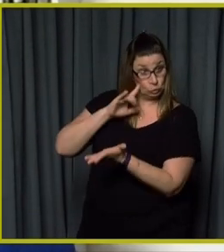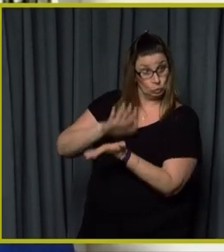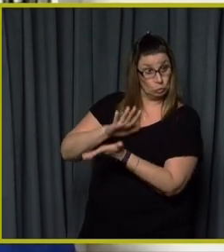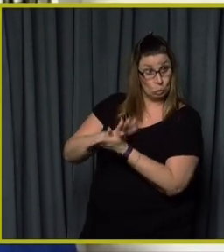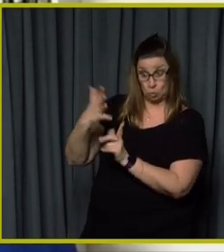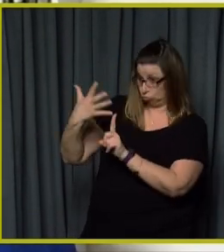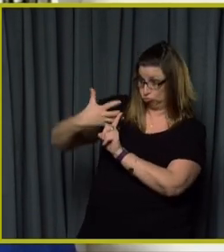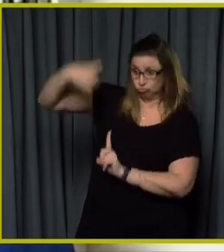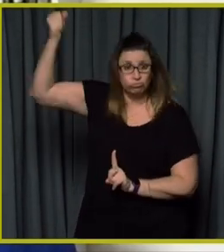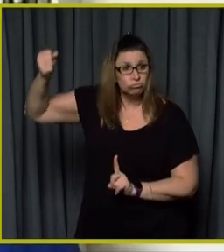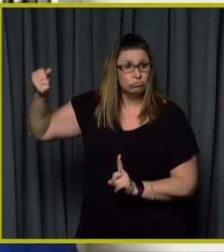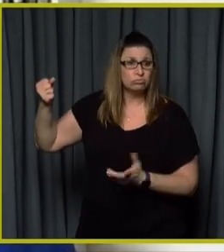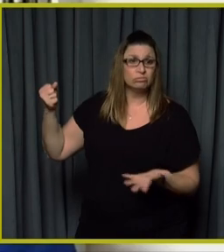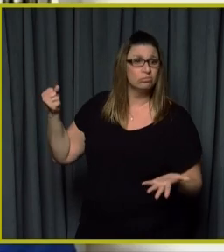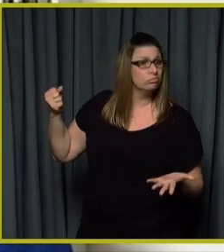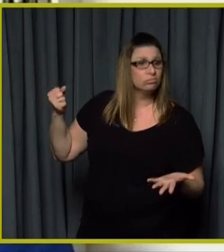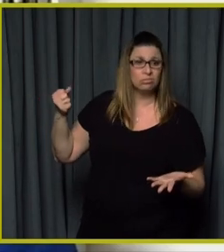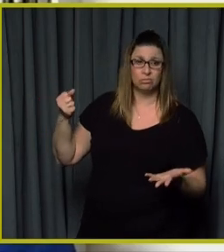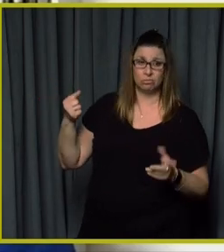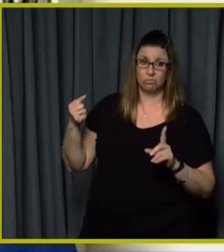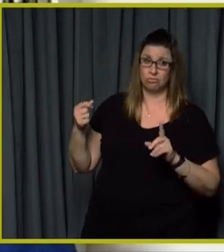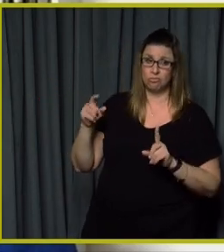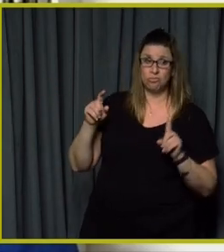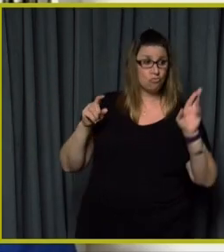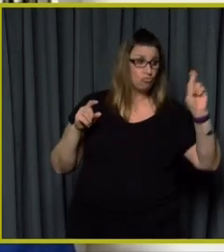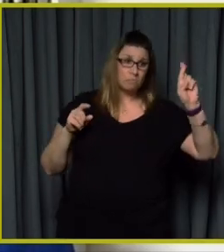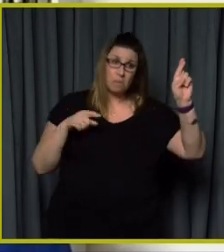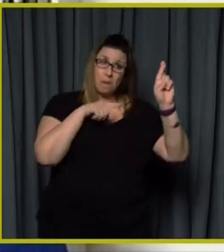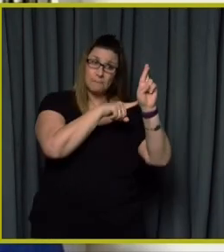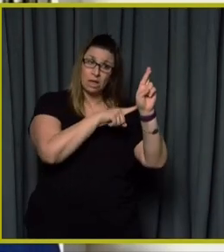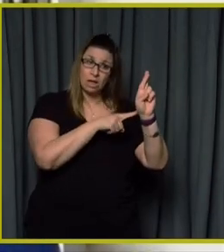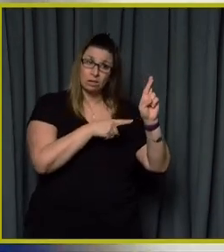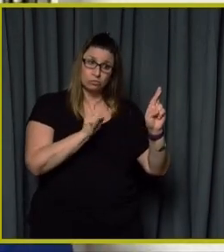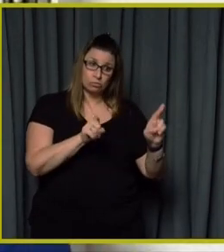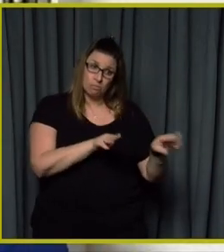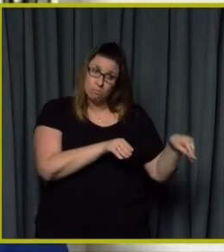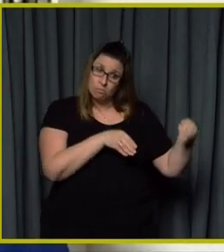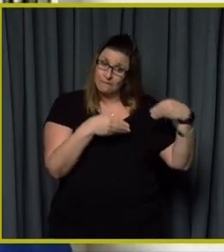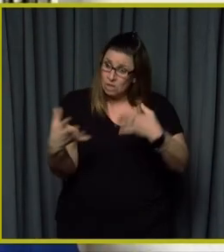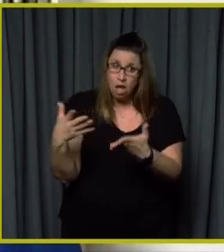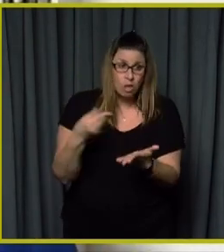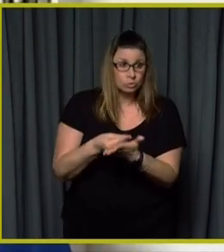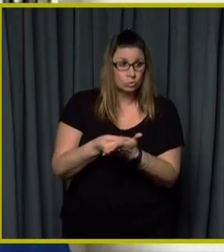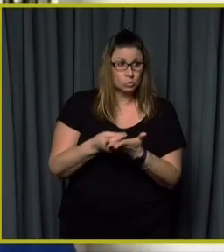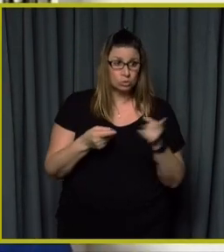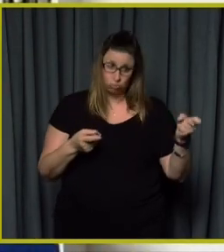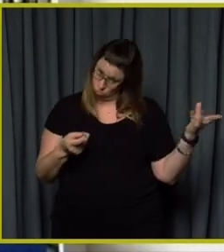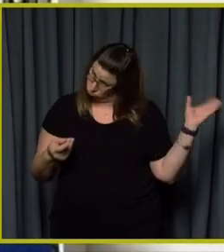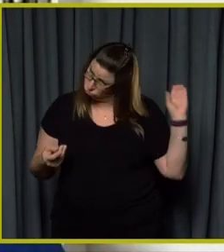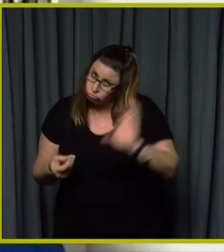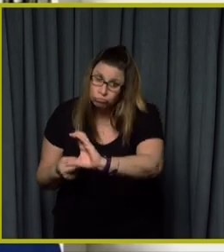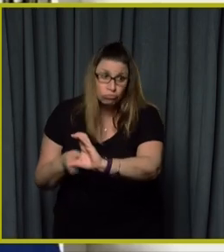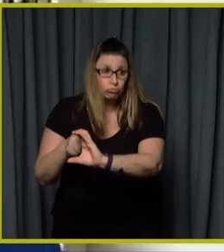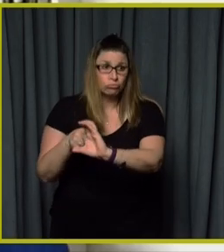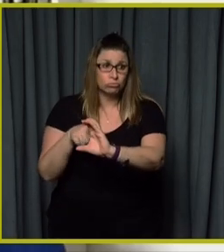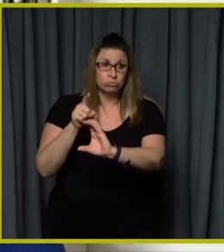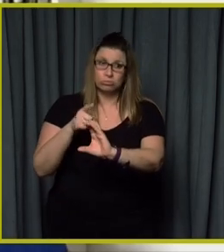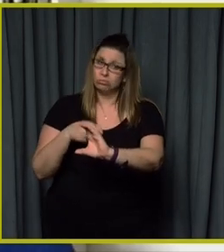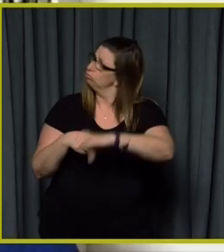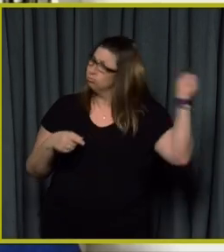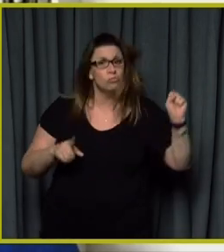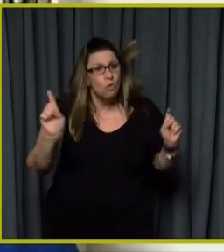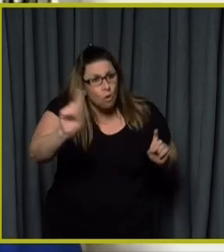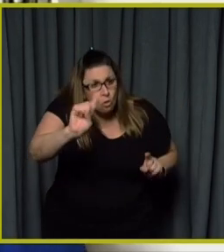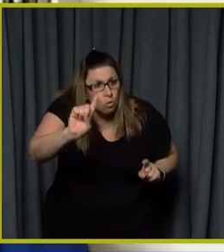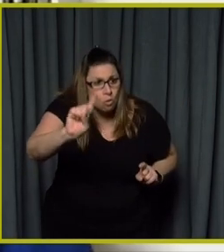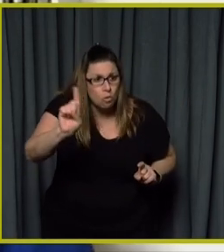in the U.S. Senate they should return to schools with even less funding. This immoral attack on our nation's children and the